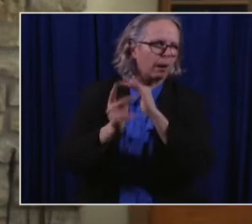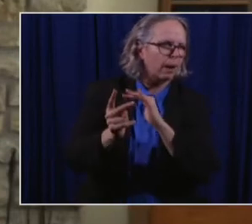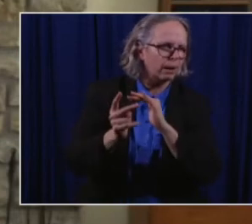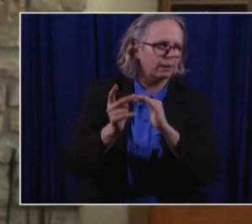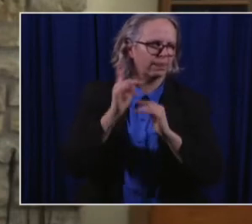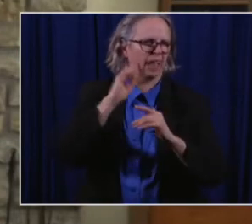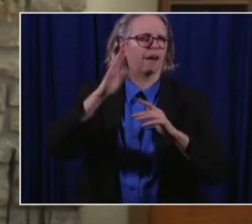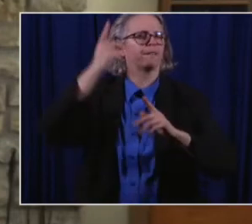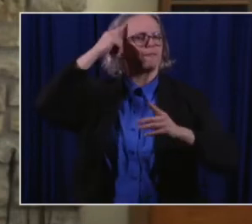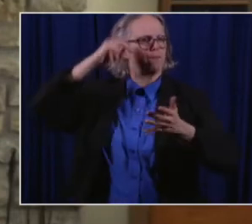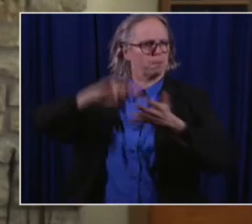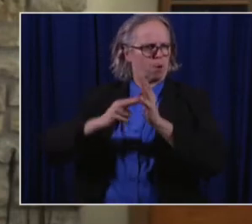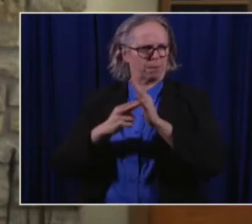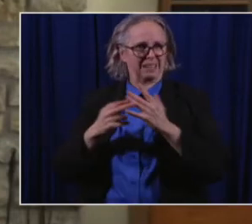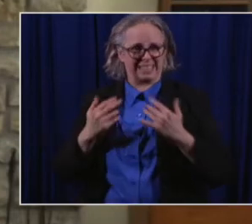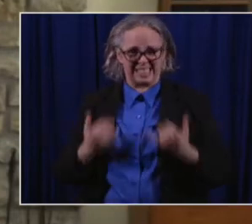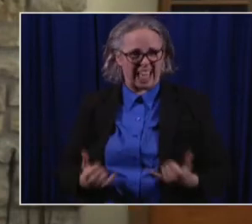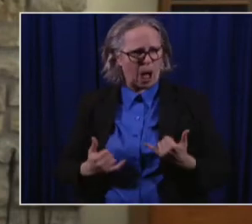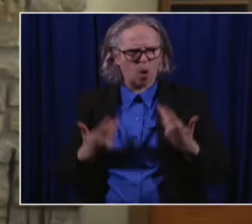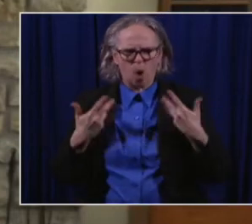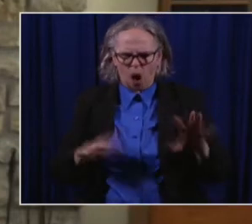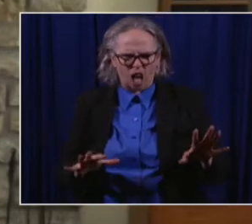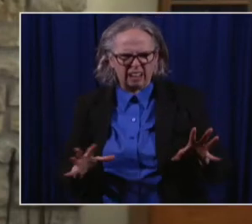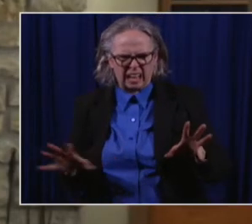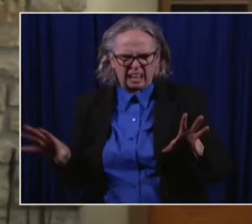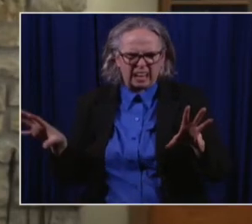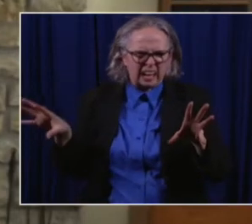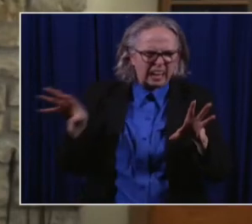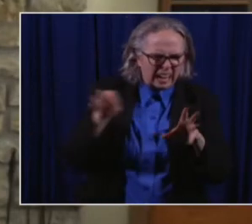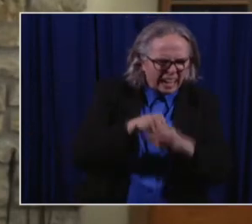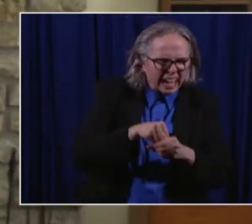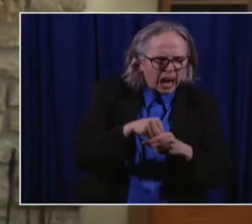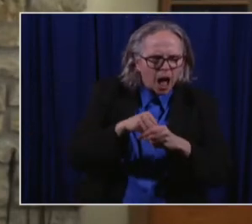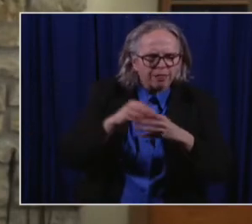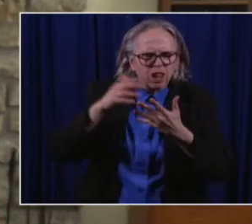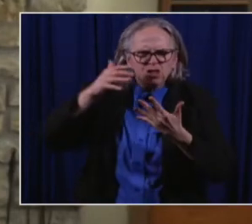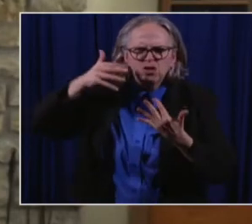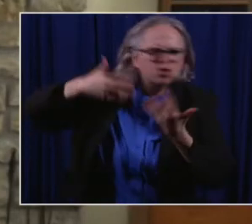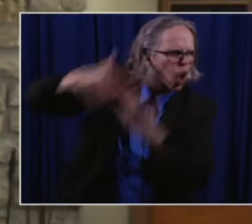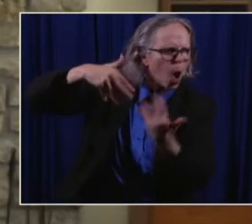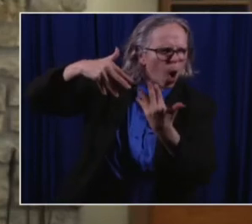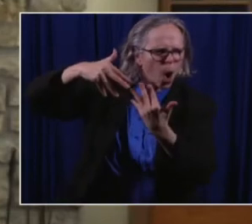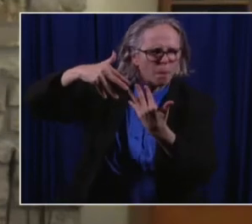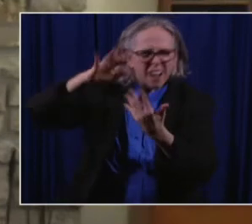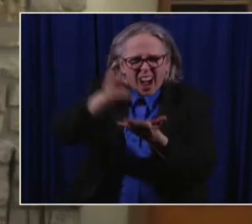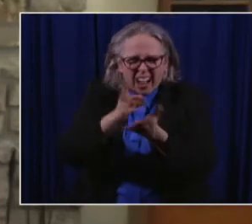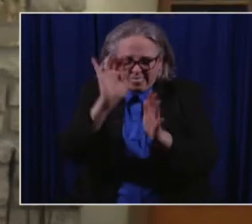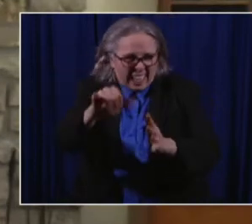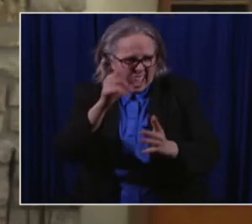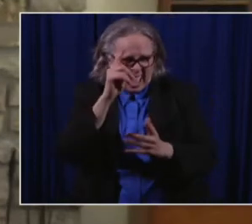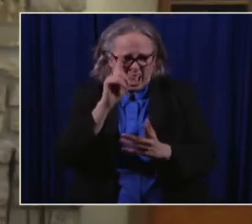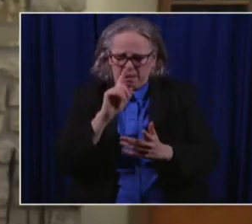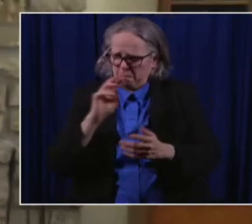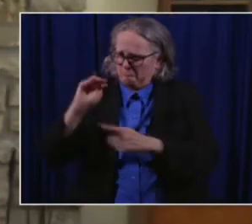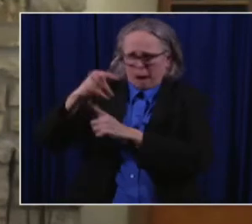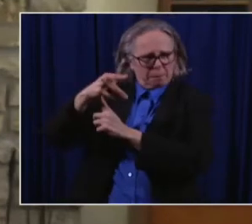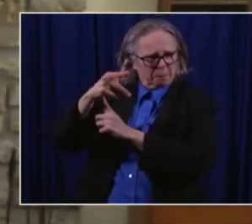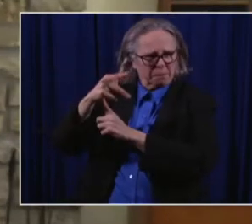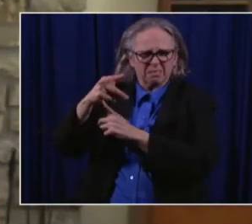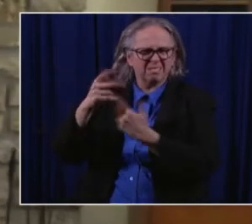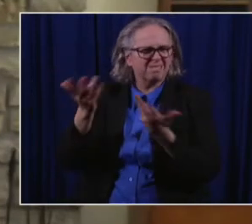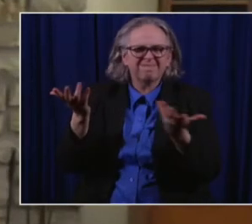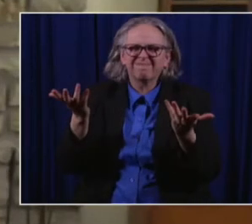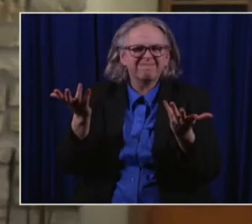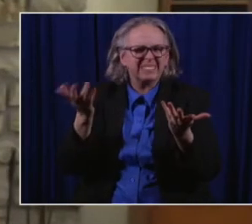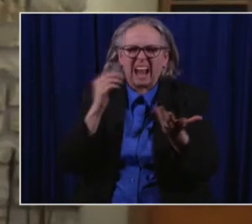so quite candidly, this map has less value for us. Still we're going to put it up. Still it's going